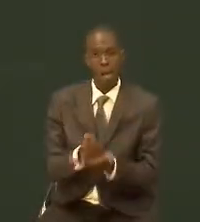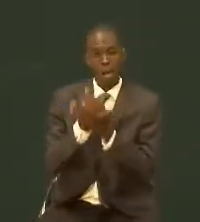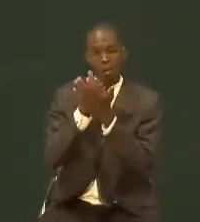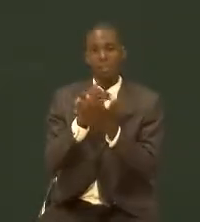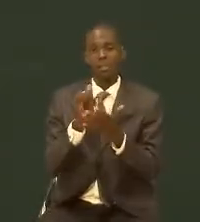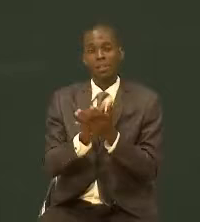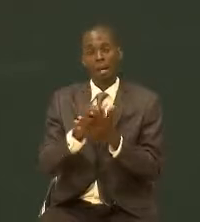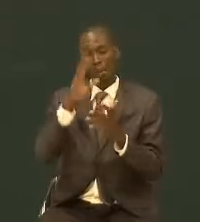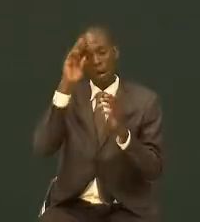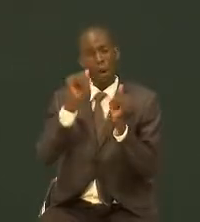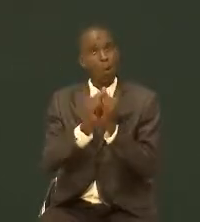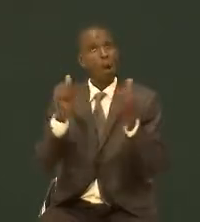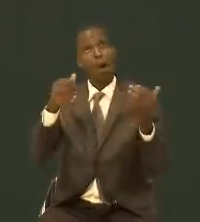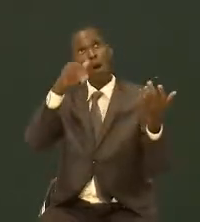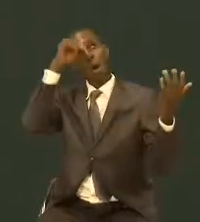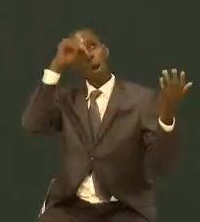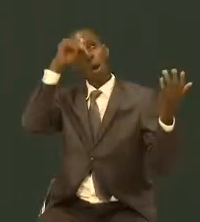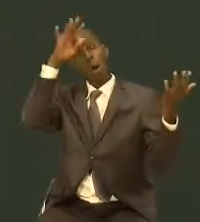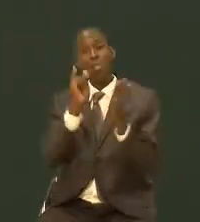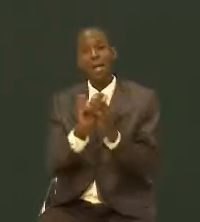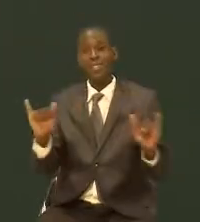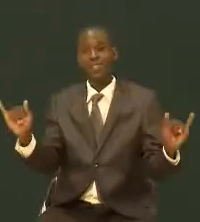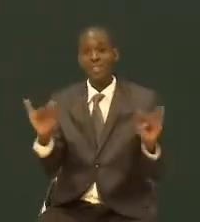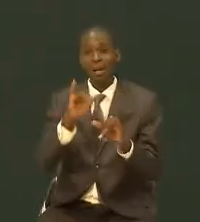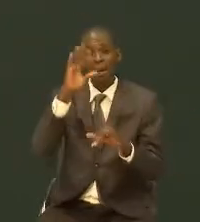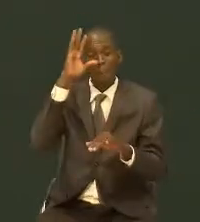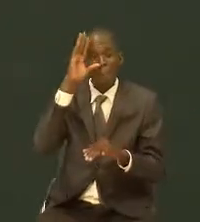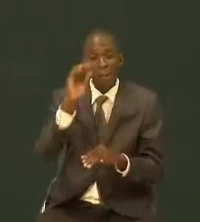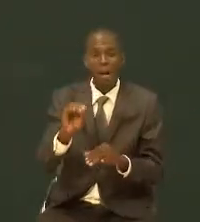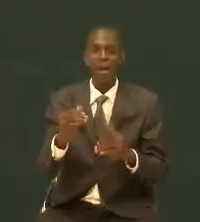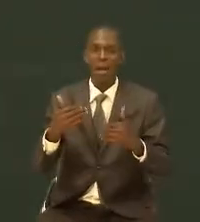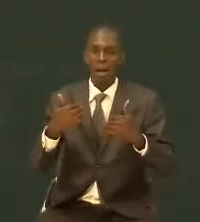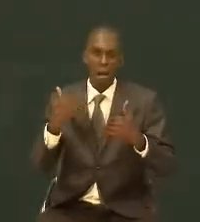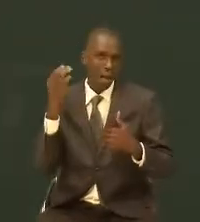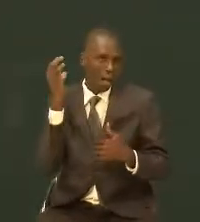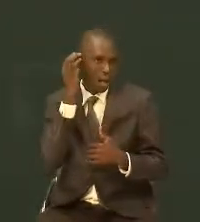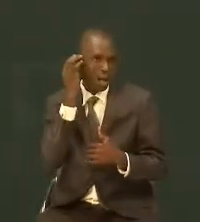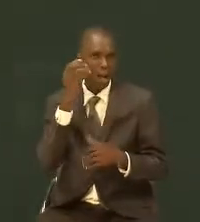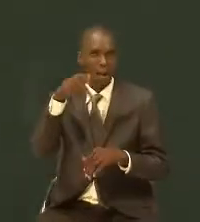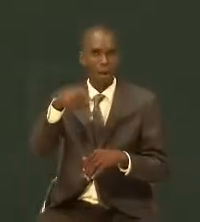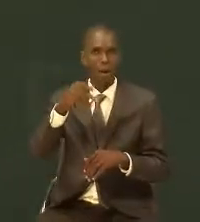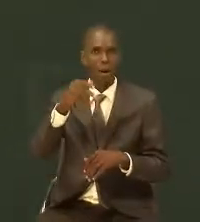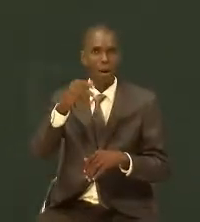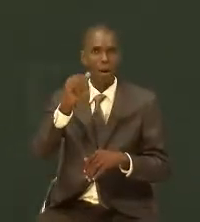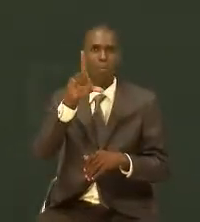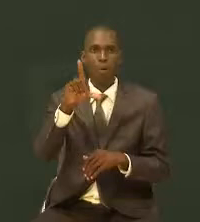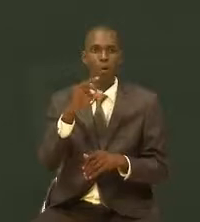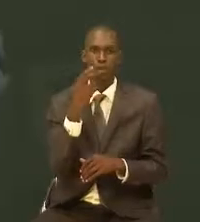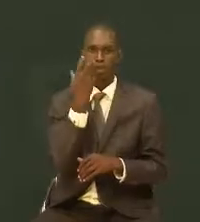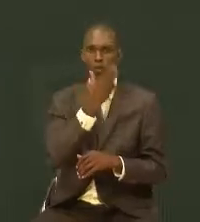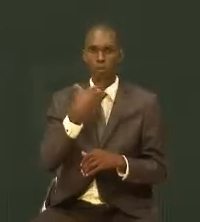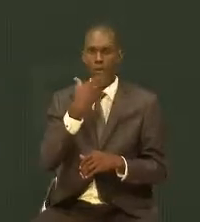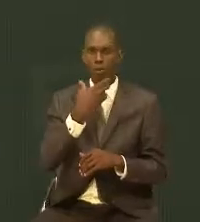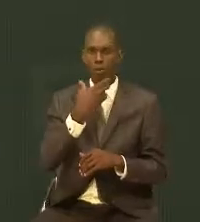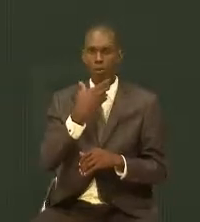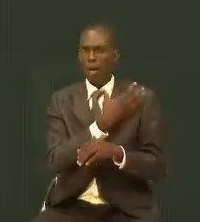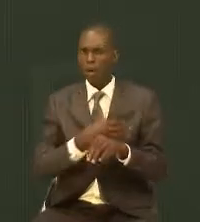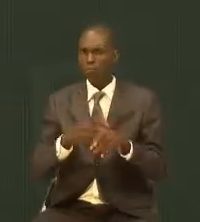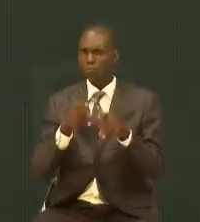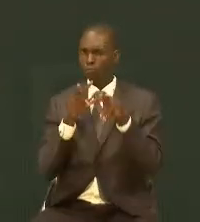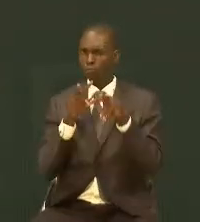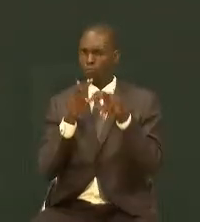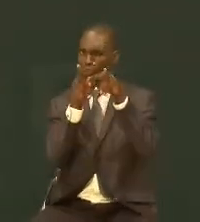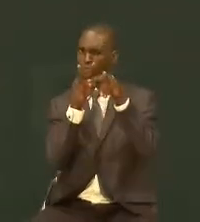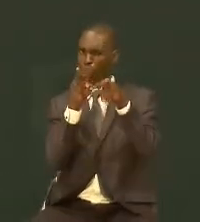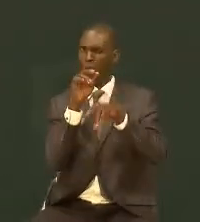man that same man had paul speak who steadfastly beholding him and perceiving